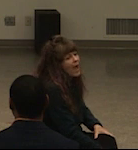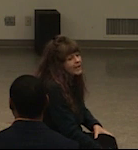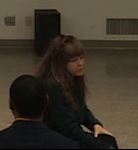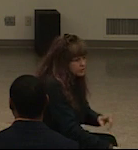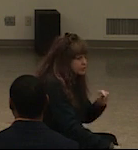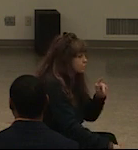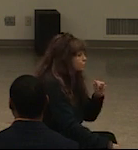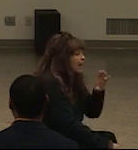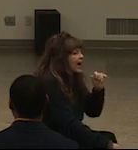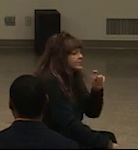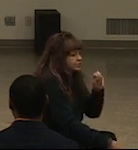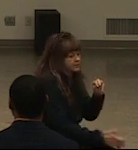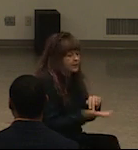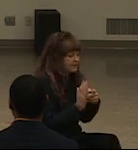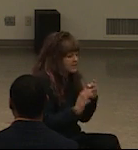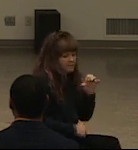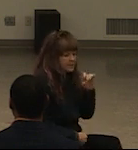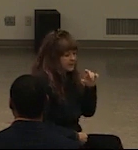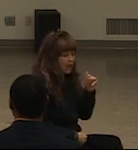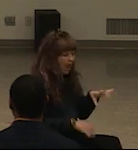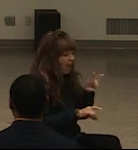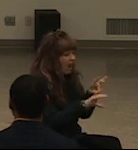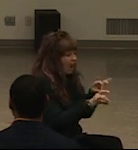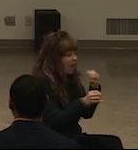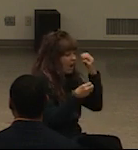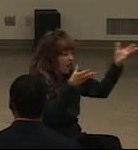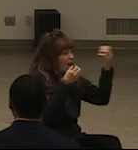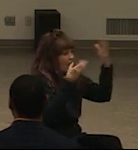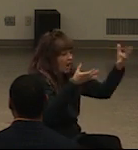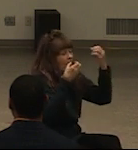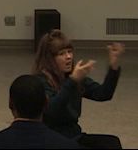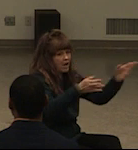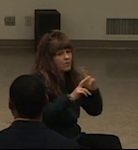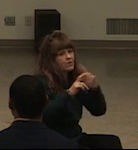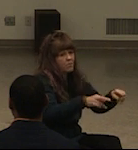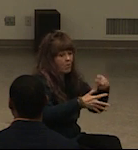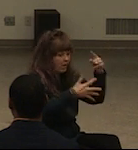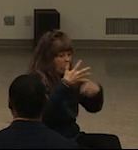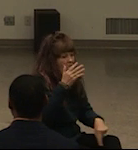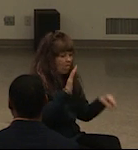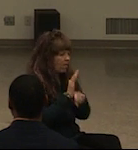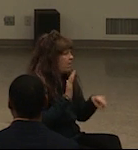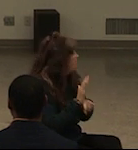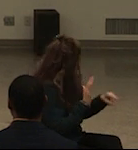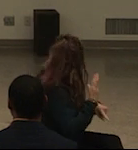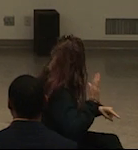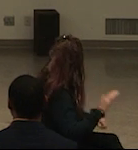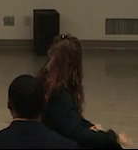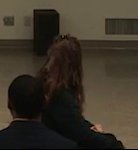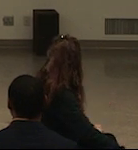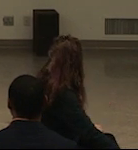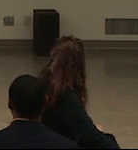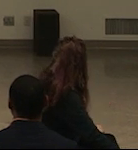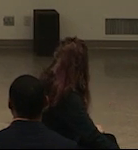Get on board, it's 2018, and you're still homophobic, right? These like really binary thinking.